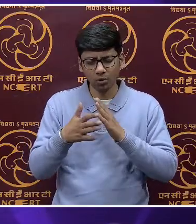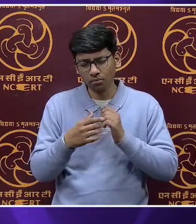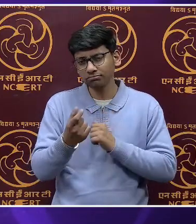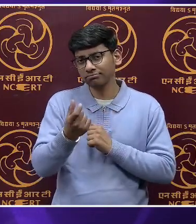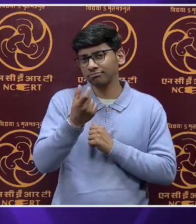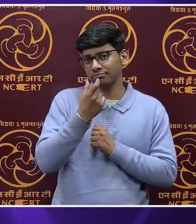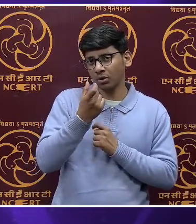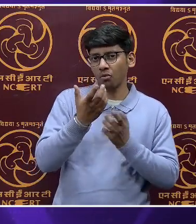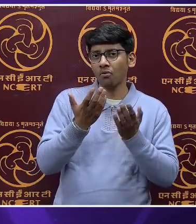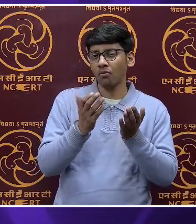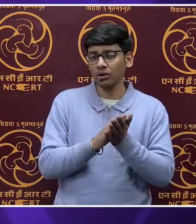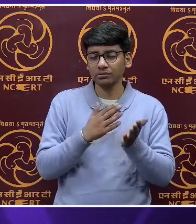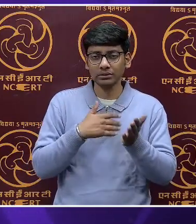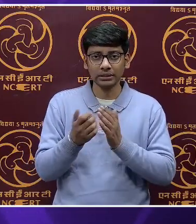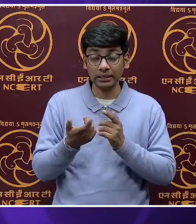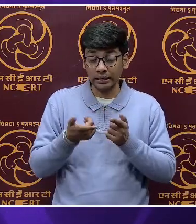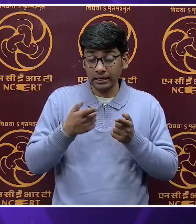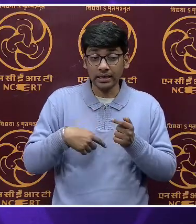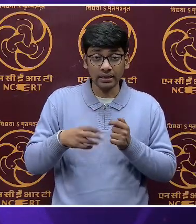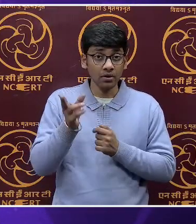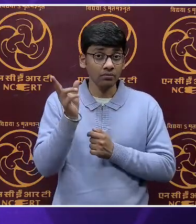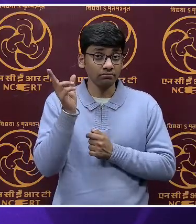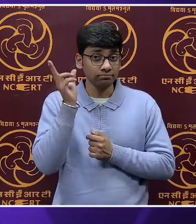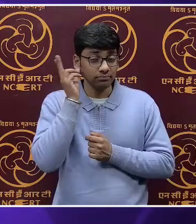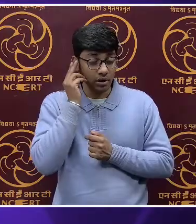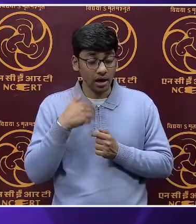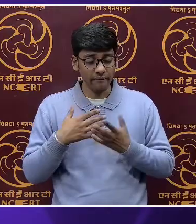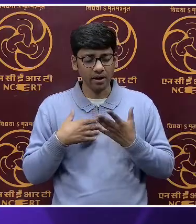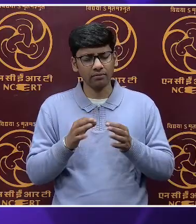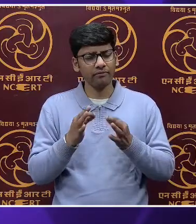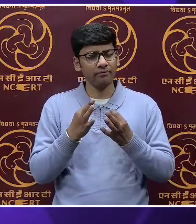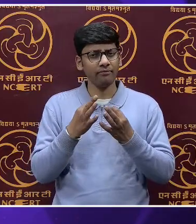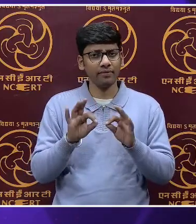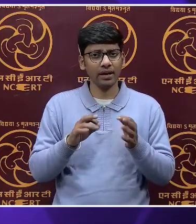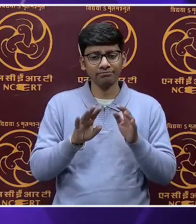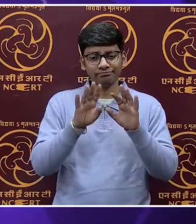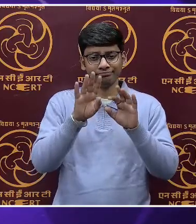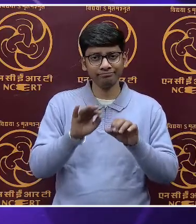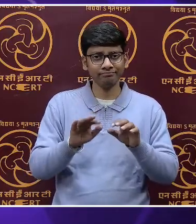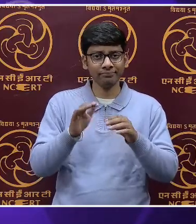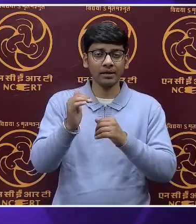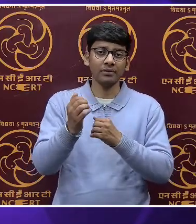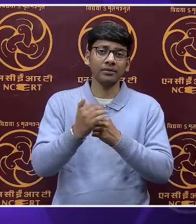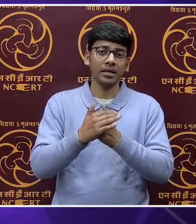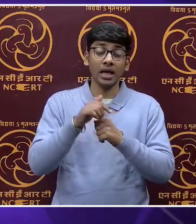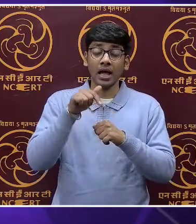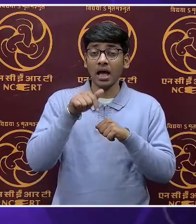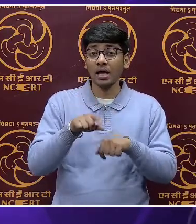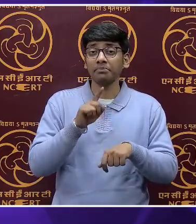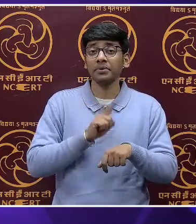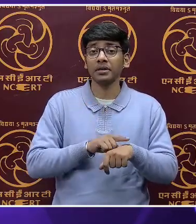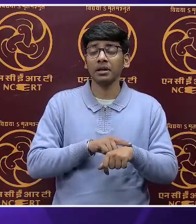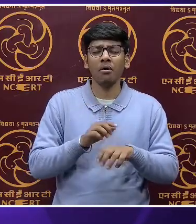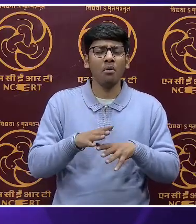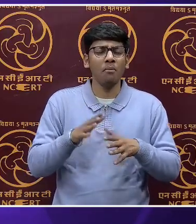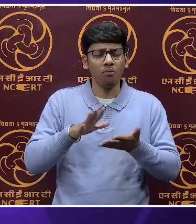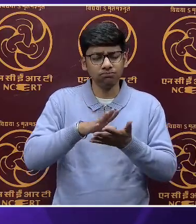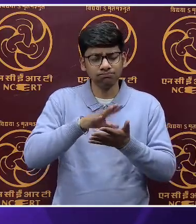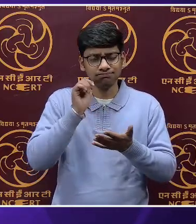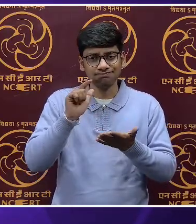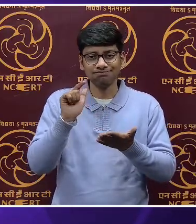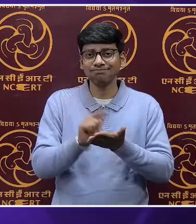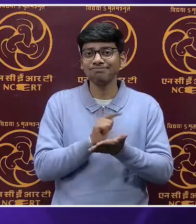resonates with you? Don't you want to let us know? Please do that and feel free to write an email to us. And for the moment, I learned a lot from this